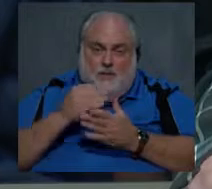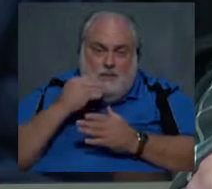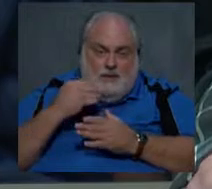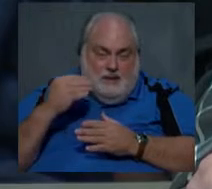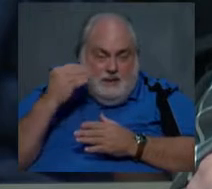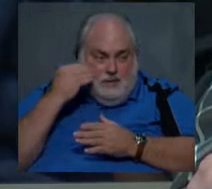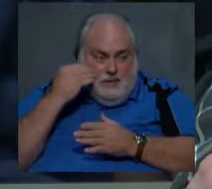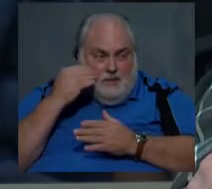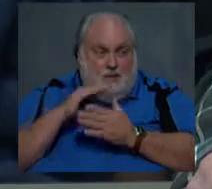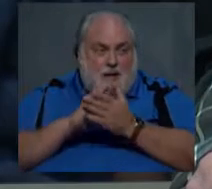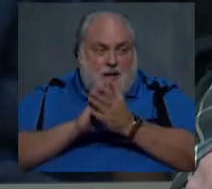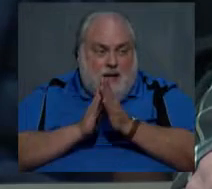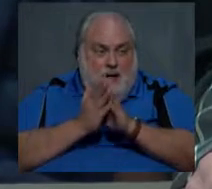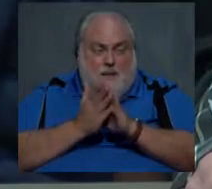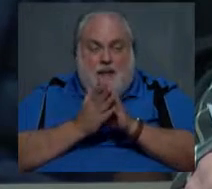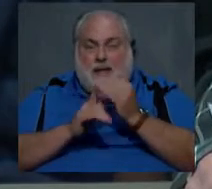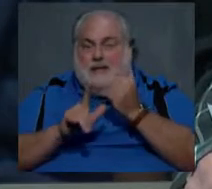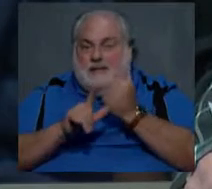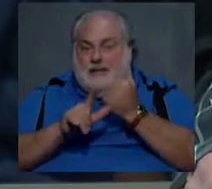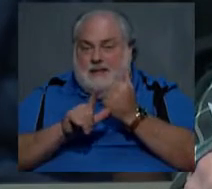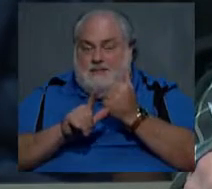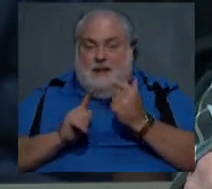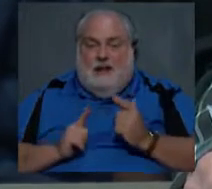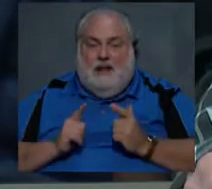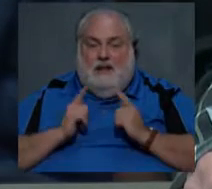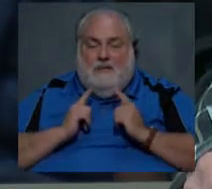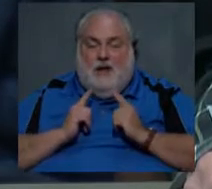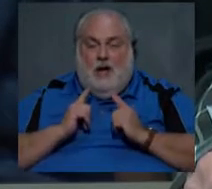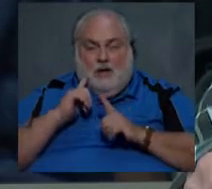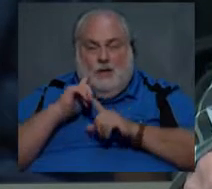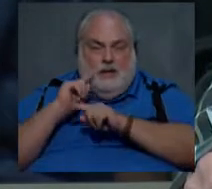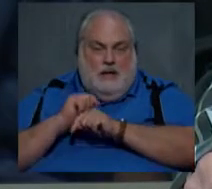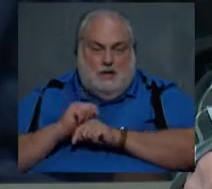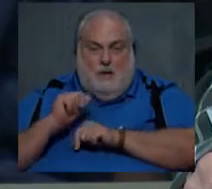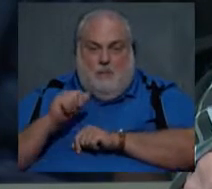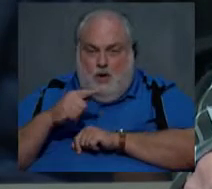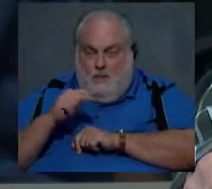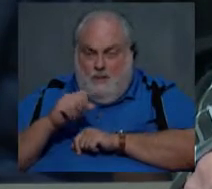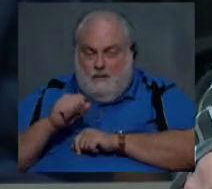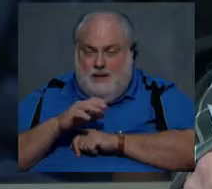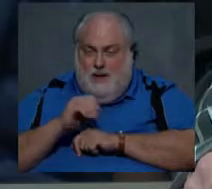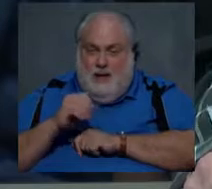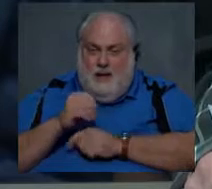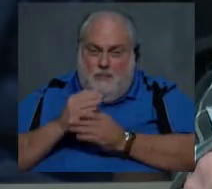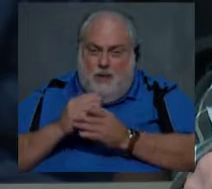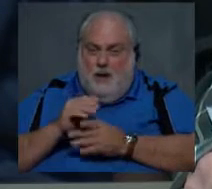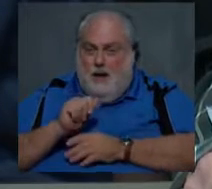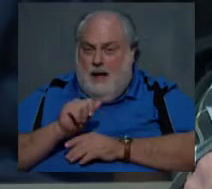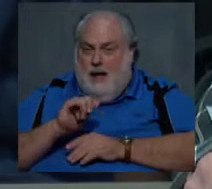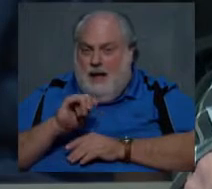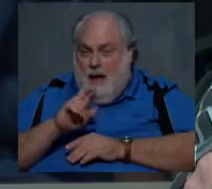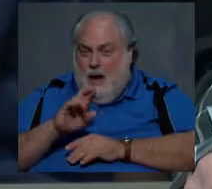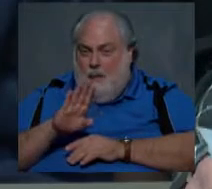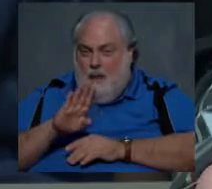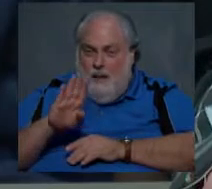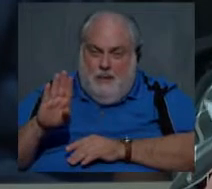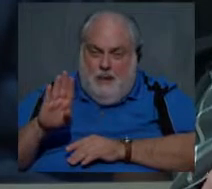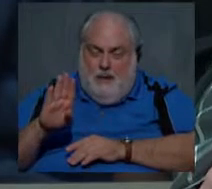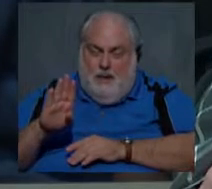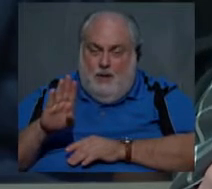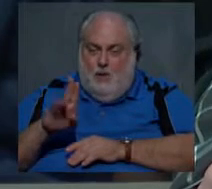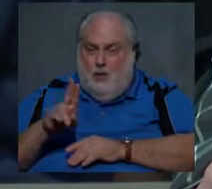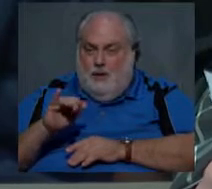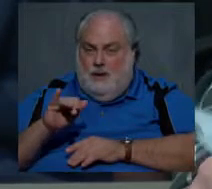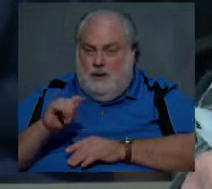residential to be assisted living, traditional multifamily, and the potential for Airbnb or air bed and breakfast